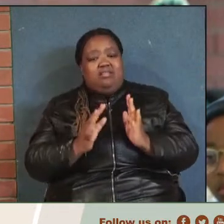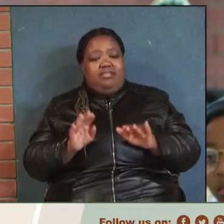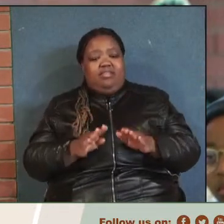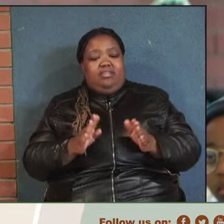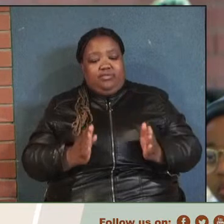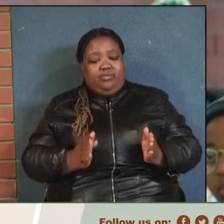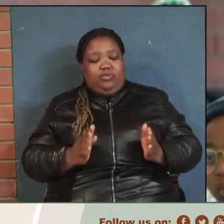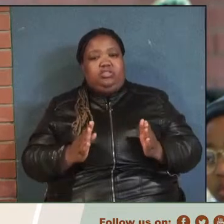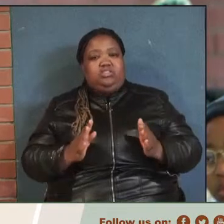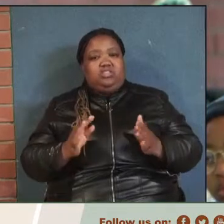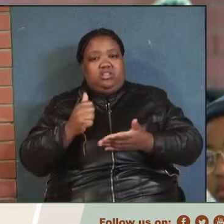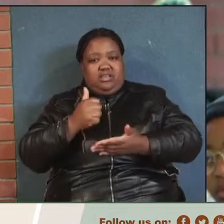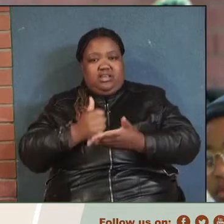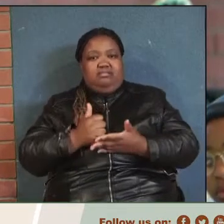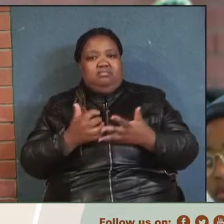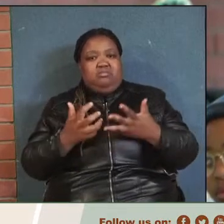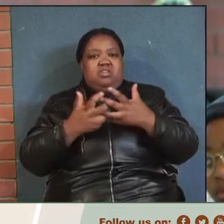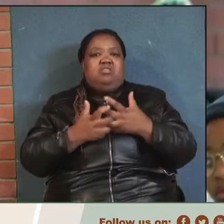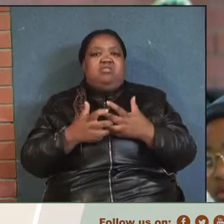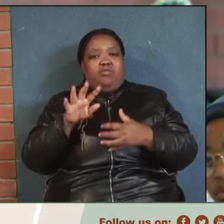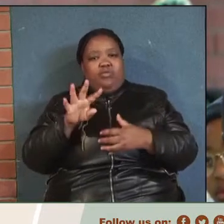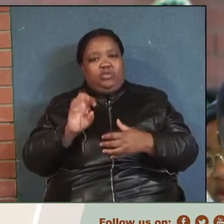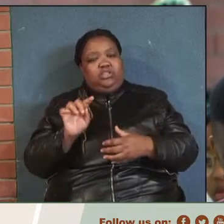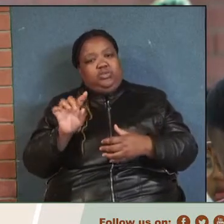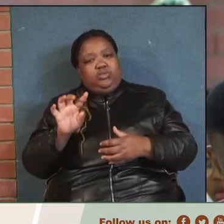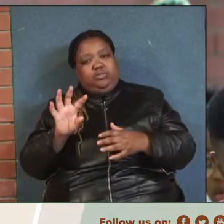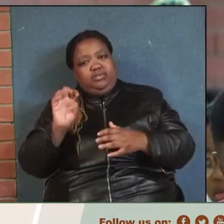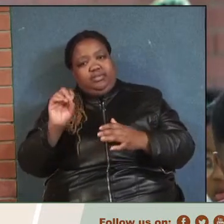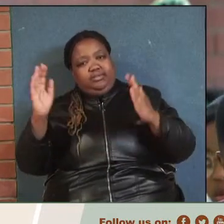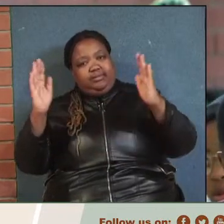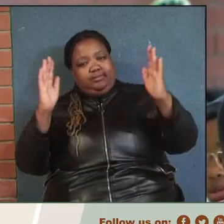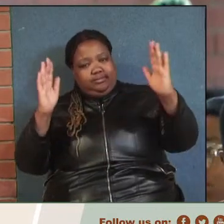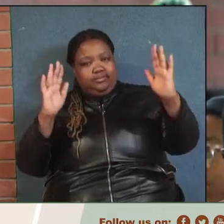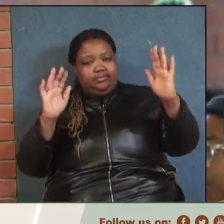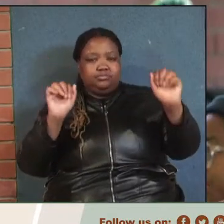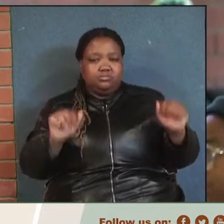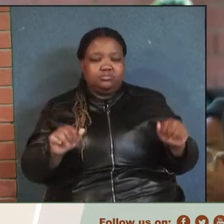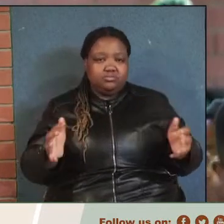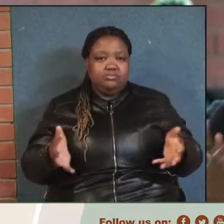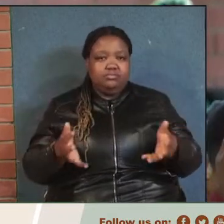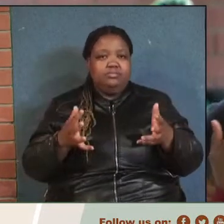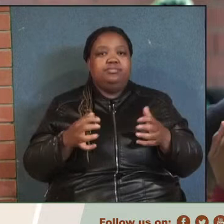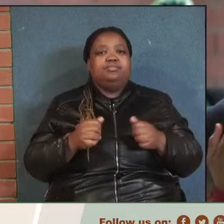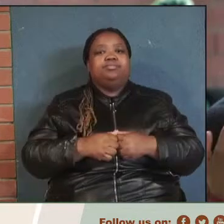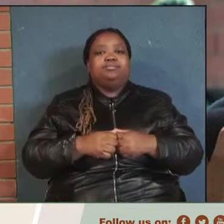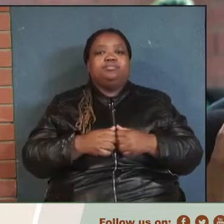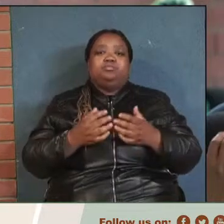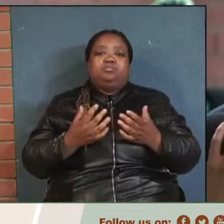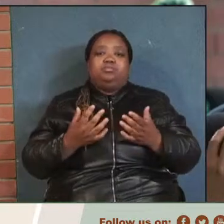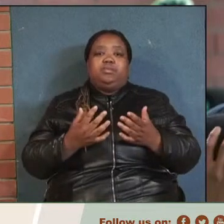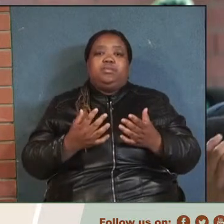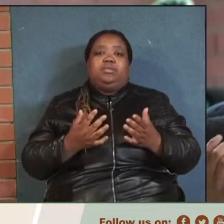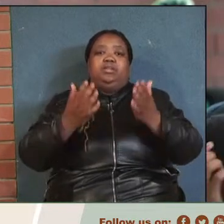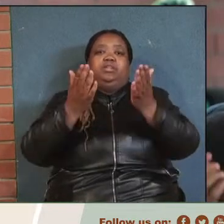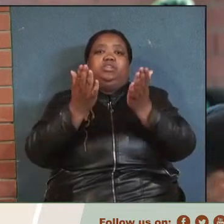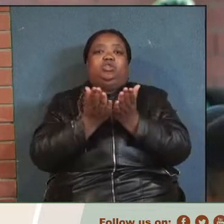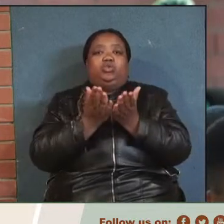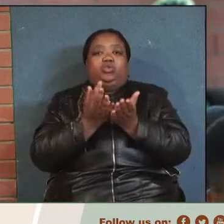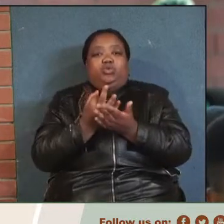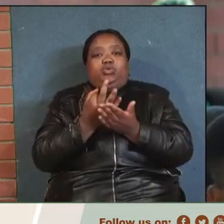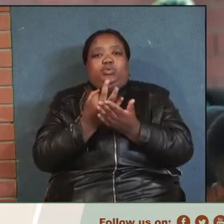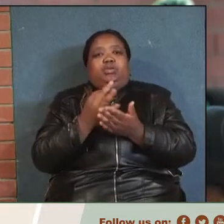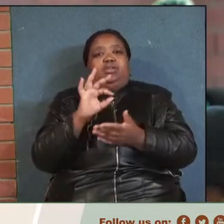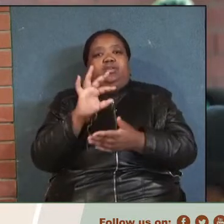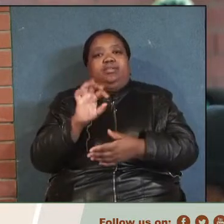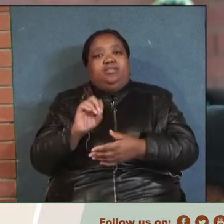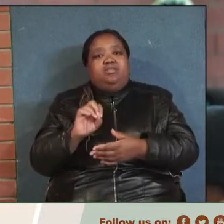desks. Secondly, if you go to a school like GB High School for Boys, the school fees there is 50,000 per year. They won't make